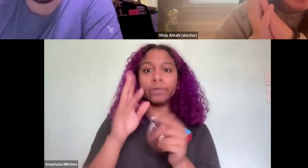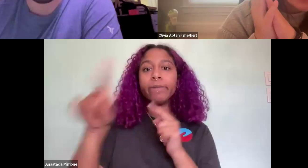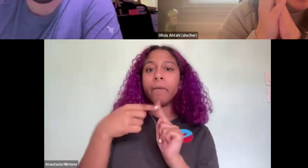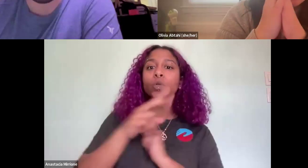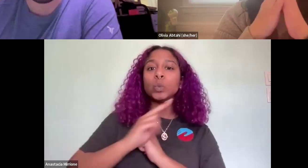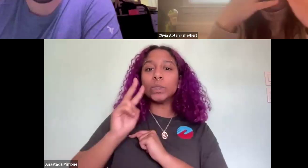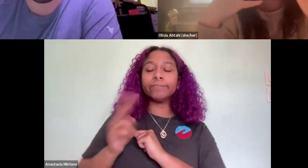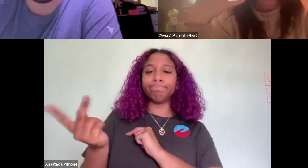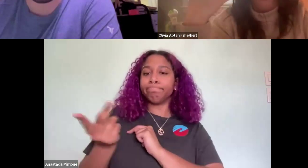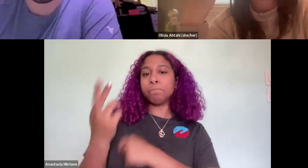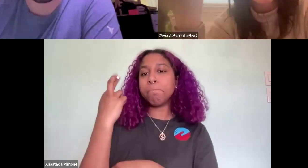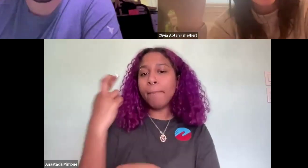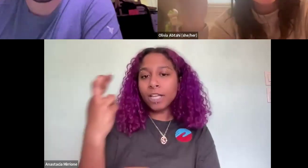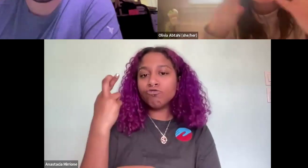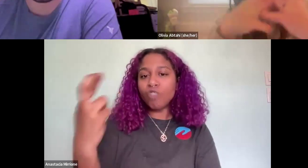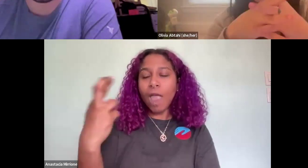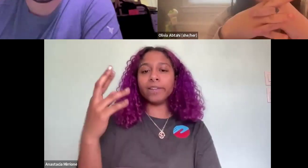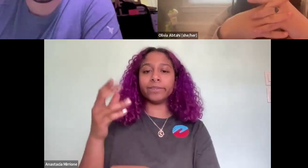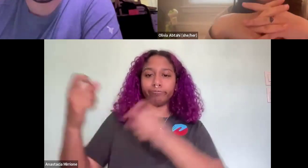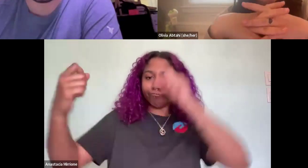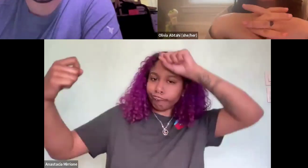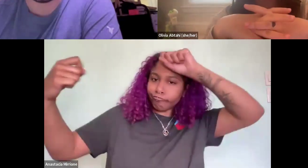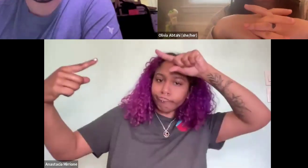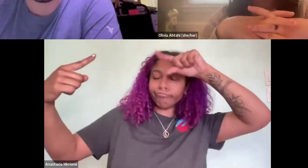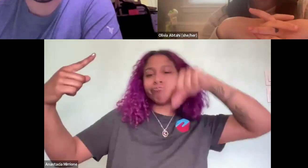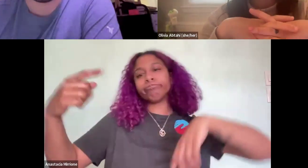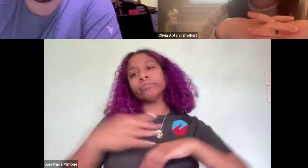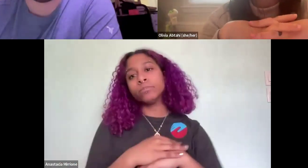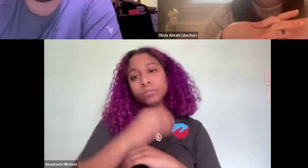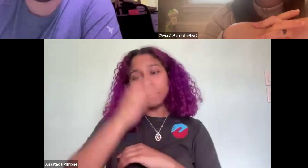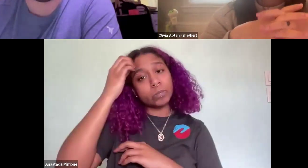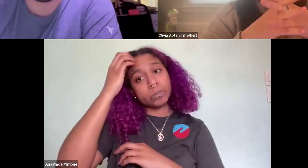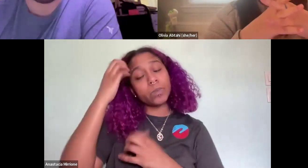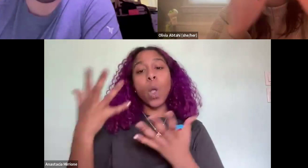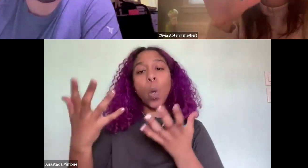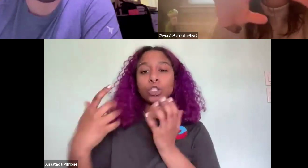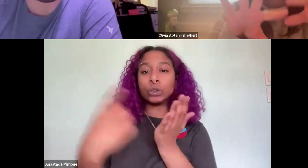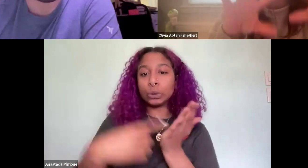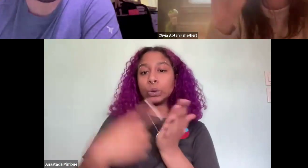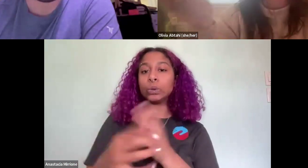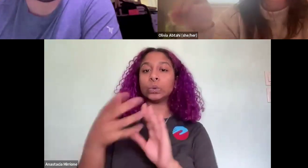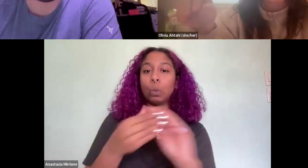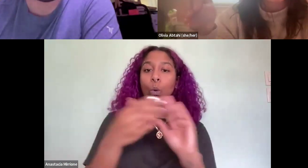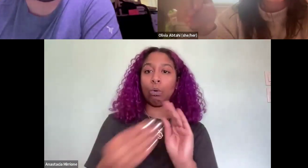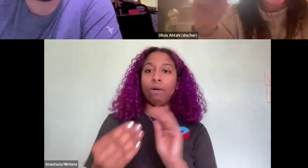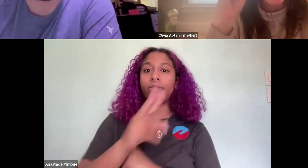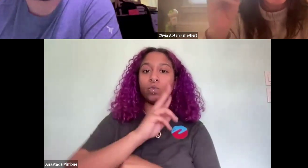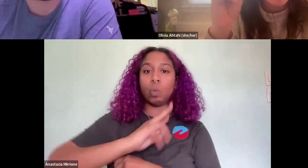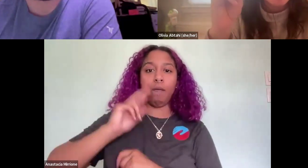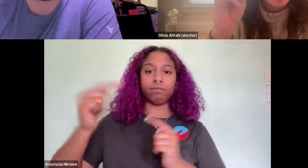best friends. They can read each other's minds. And I wanted to tell a story of twins who are at